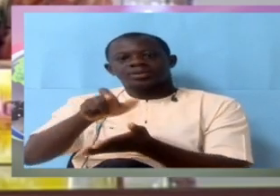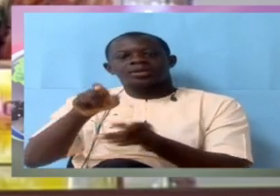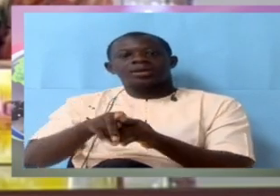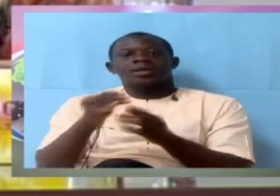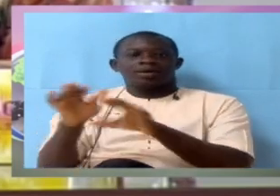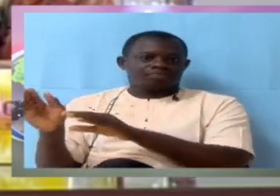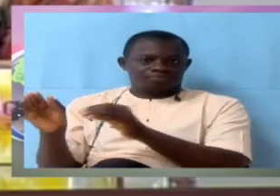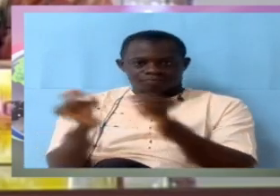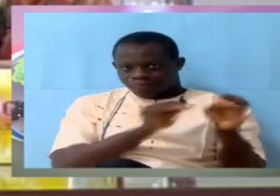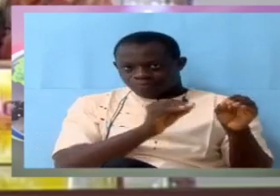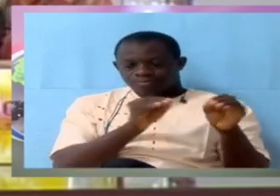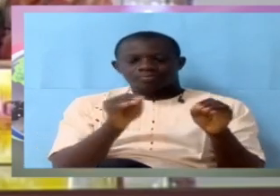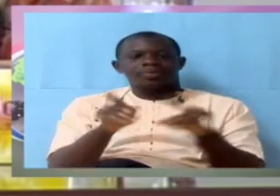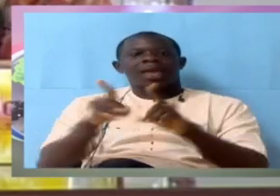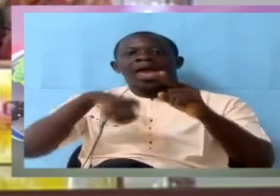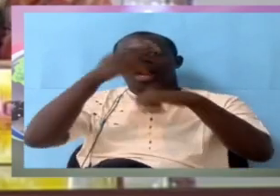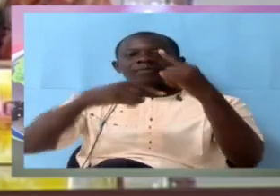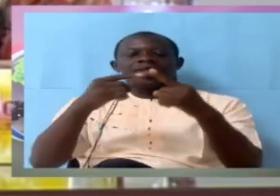called Trrc,